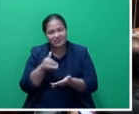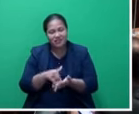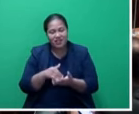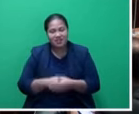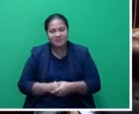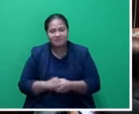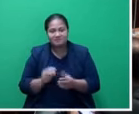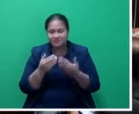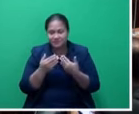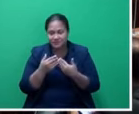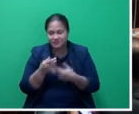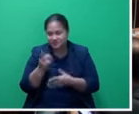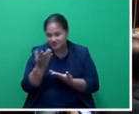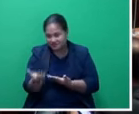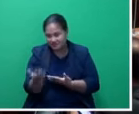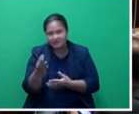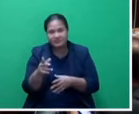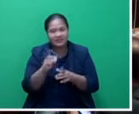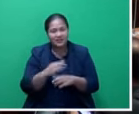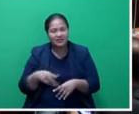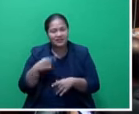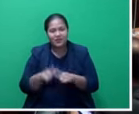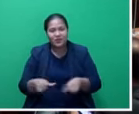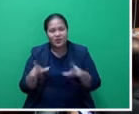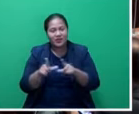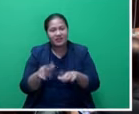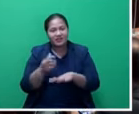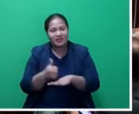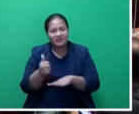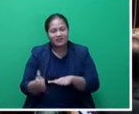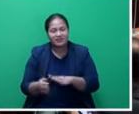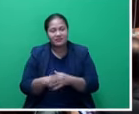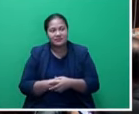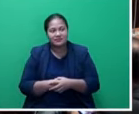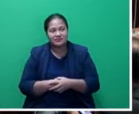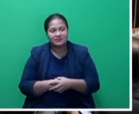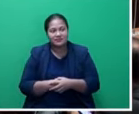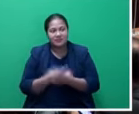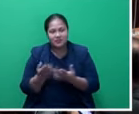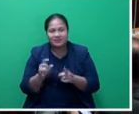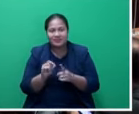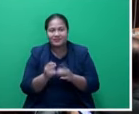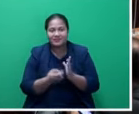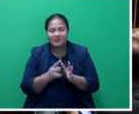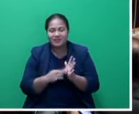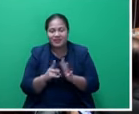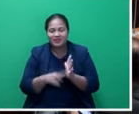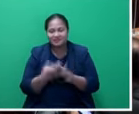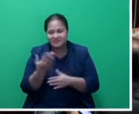I call on the Minister for Local Government, Housing and Community Development, the Honourable Premila Kumar. You have the